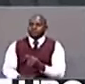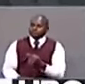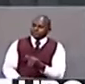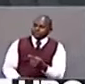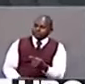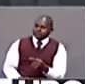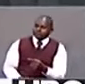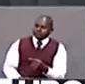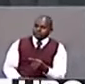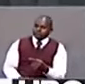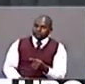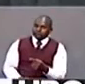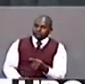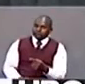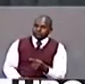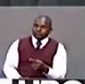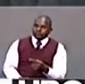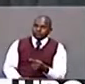was